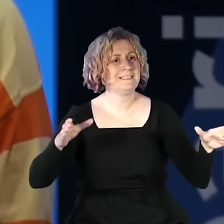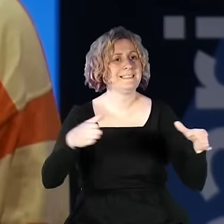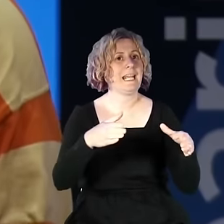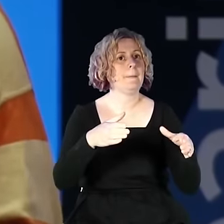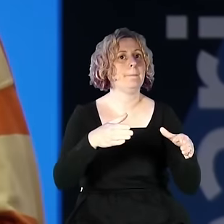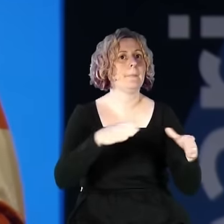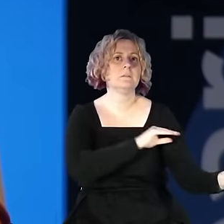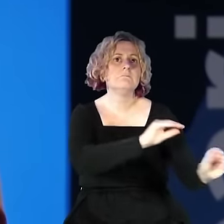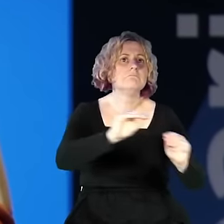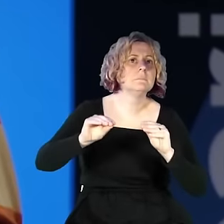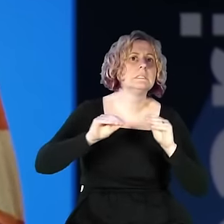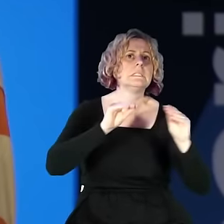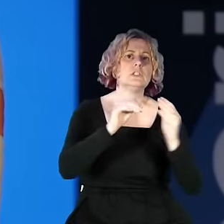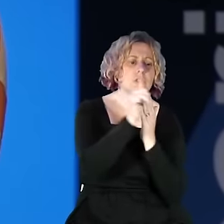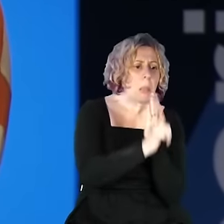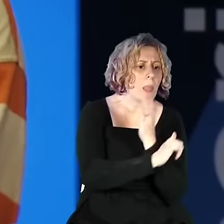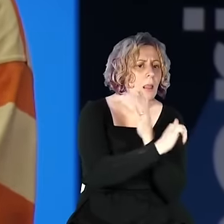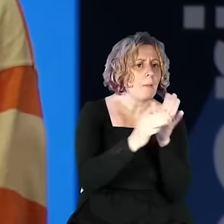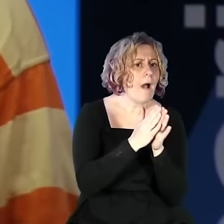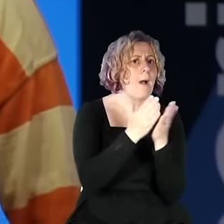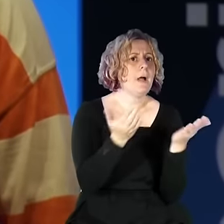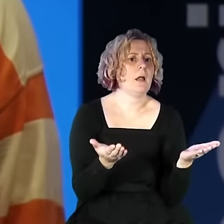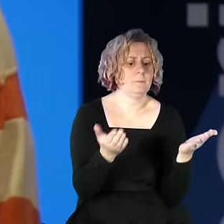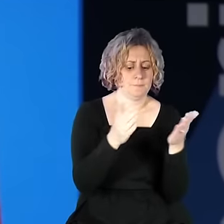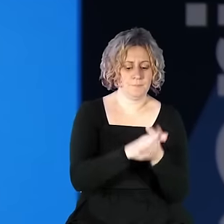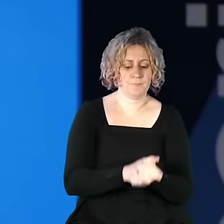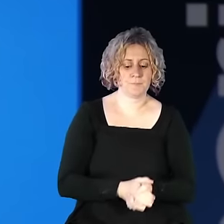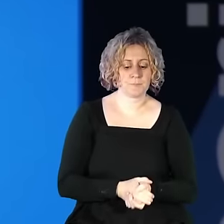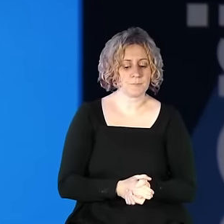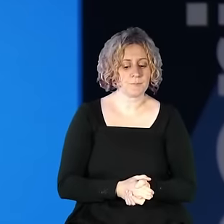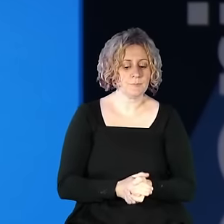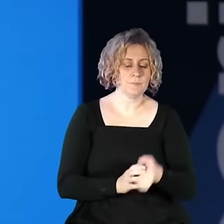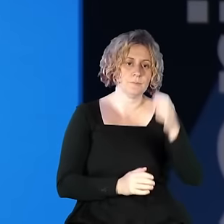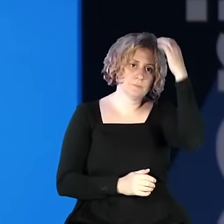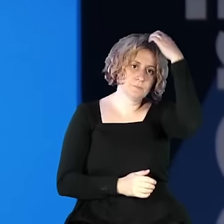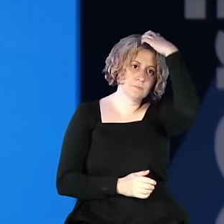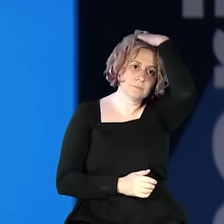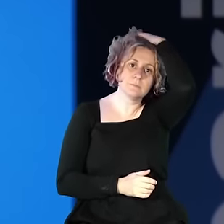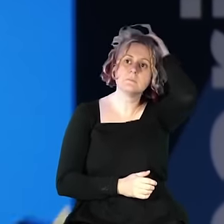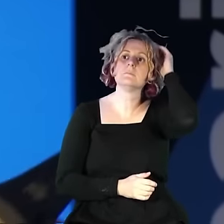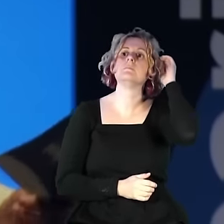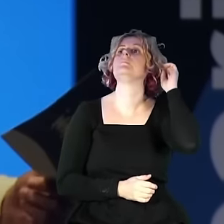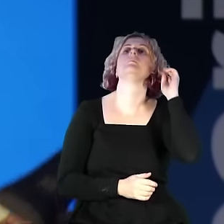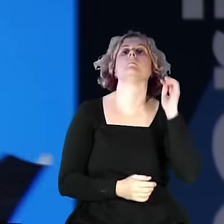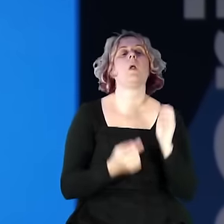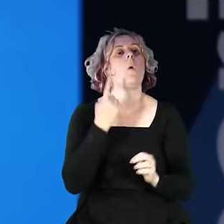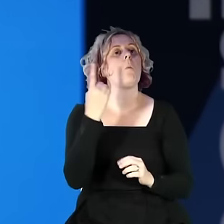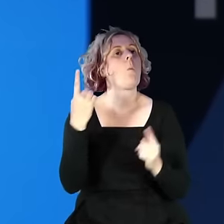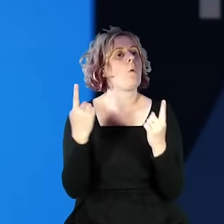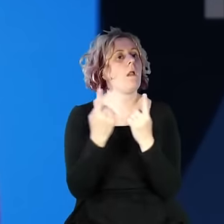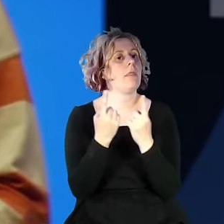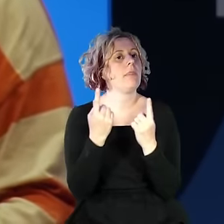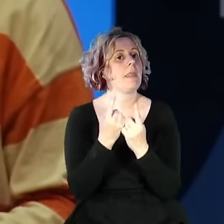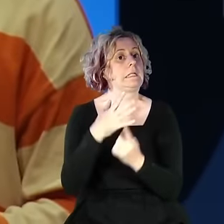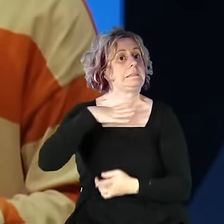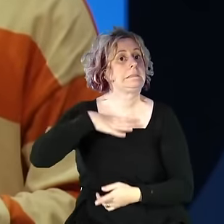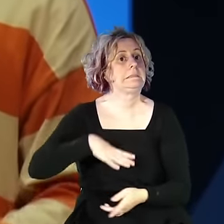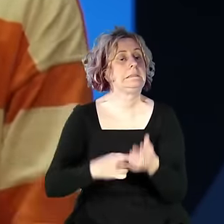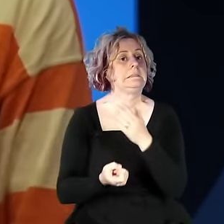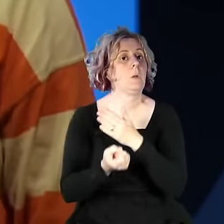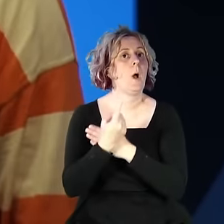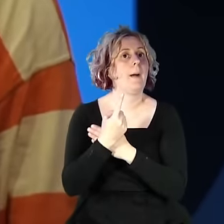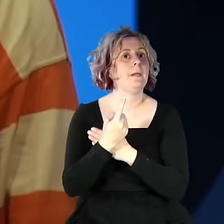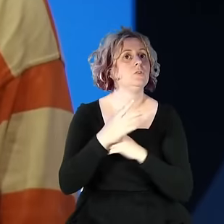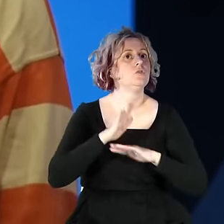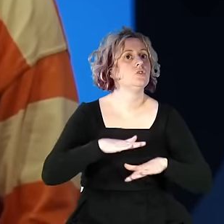the children and young people. We're super excited. These guys are super excited as well. One thing that does need to happen before we start